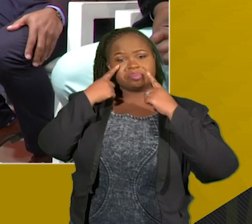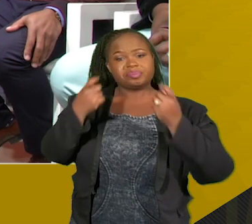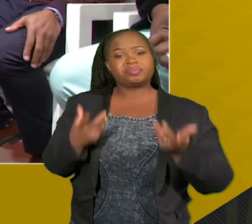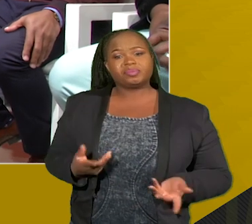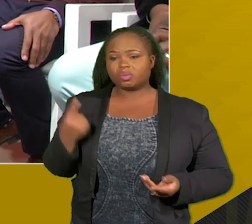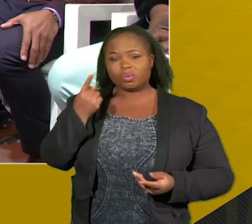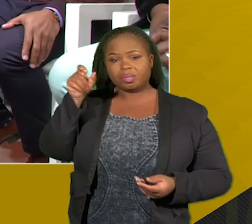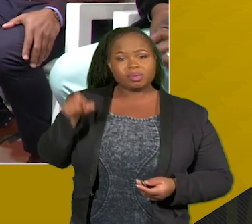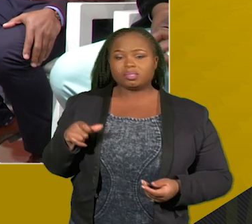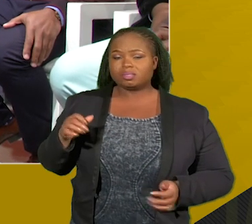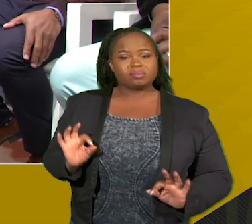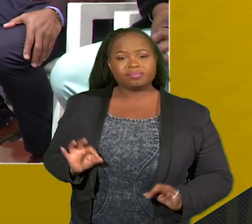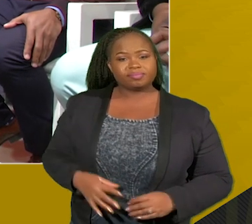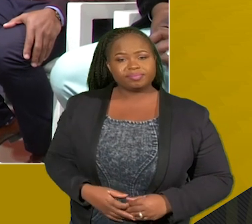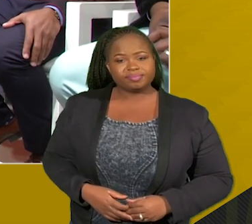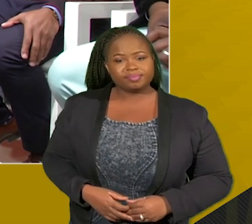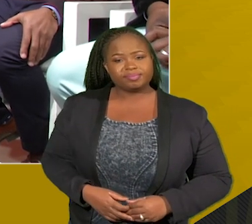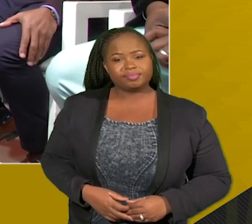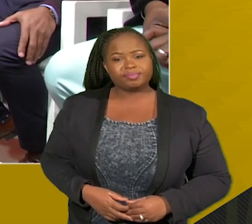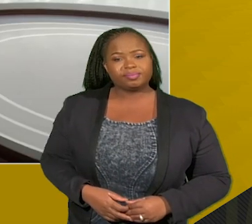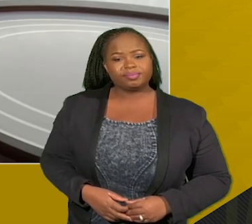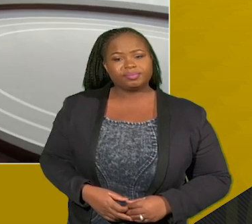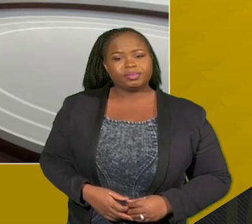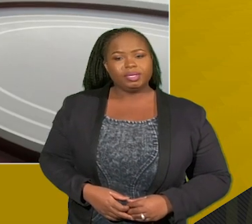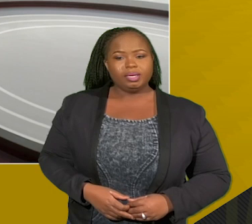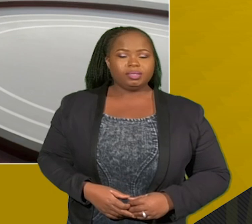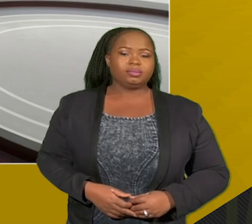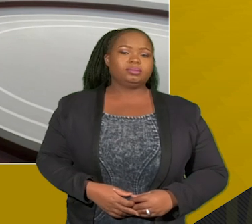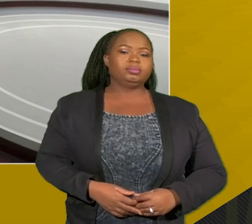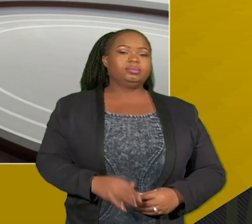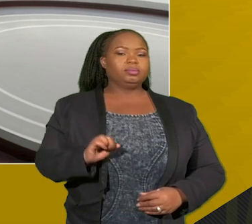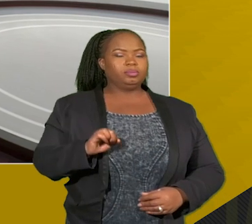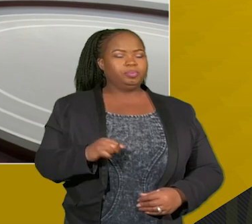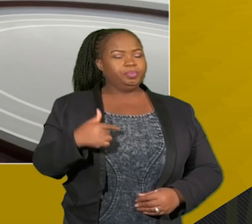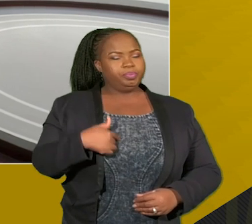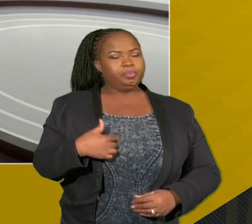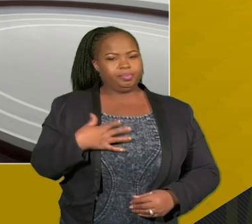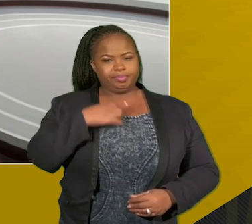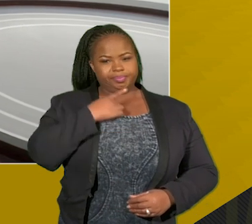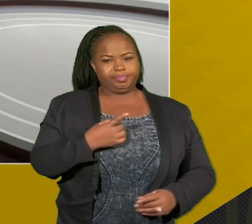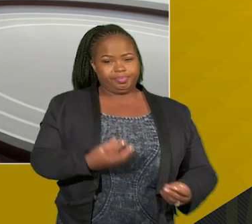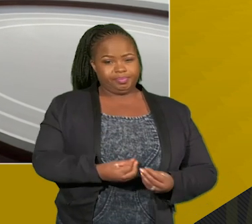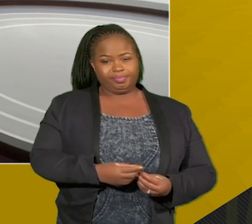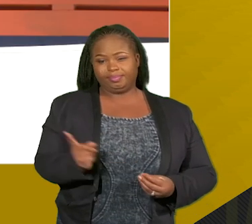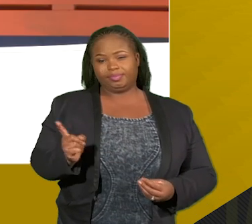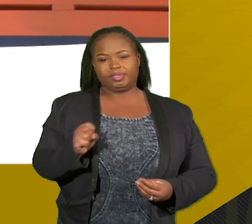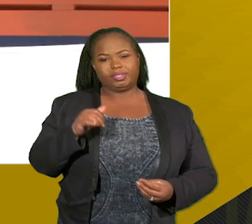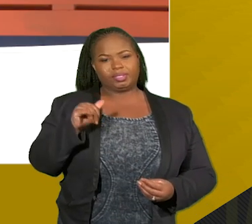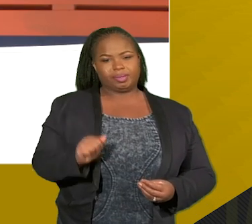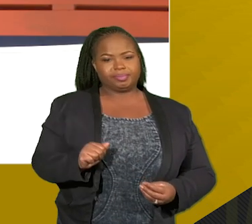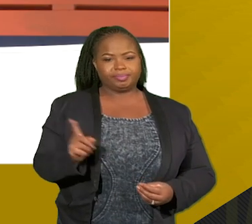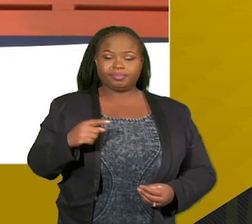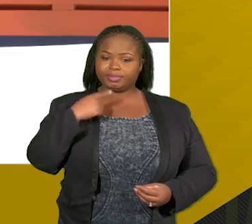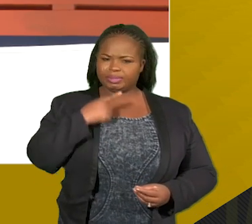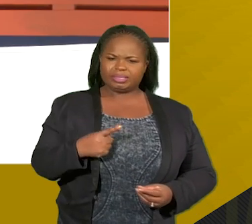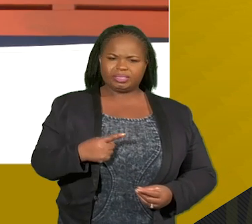She's not the only person who's crying. You know, on that one, I have something, because Usia next to me, we were talking, one tell us something